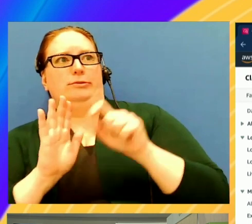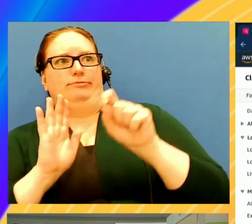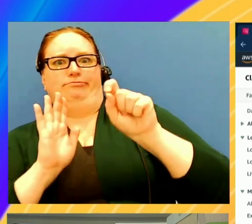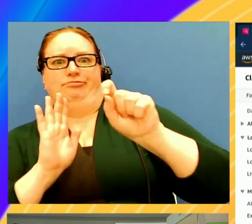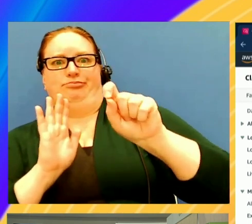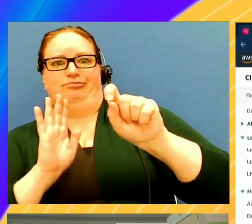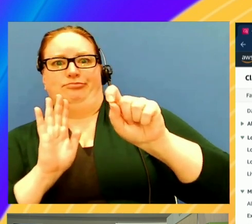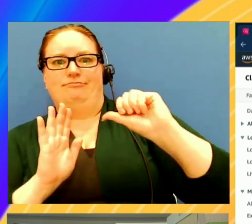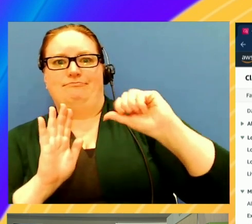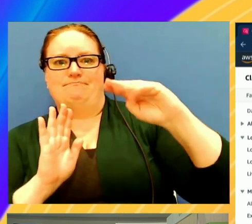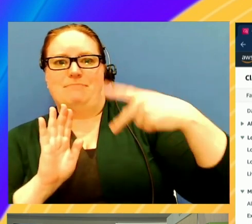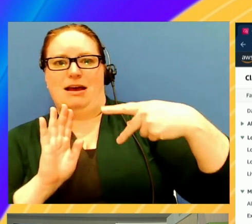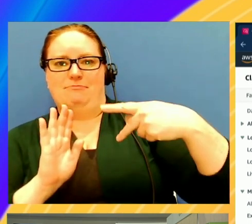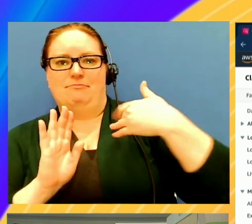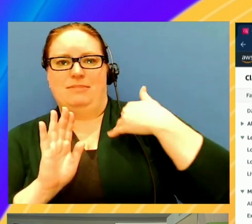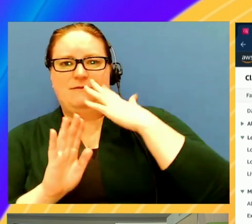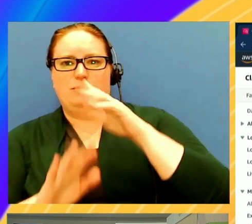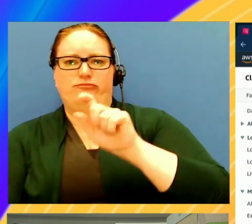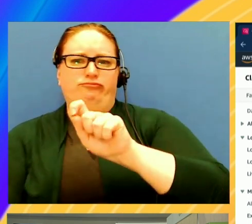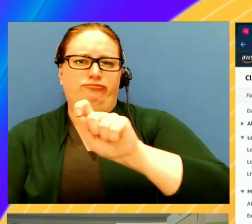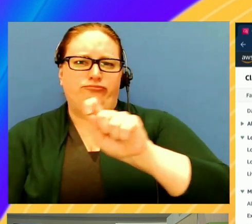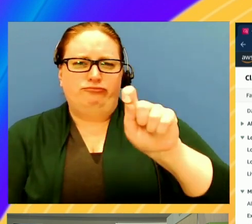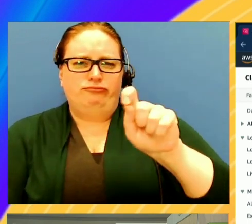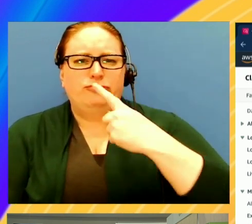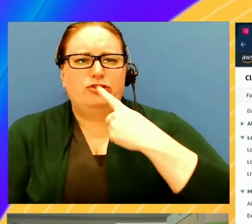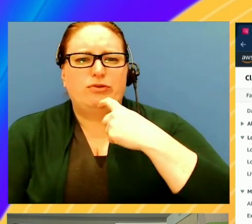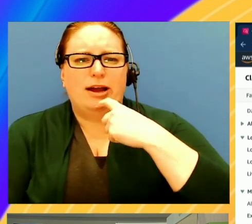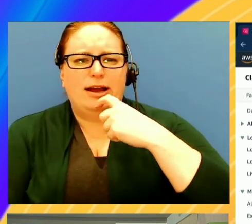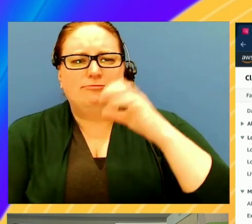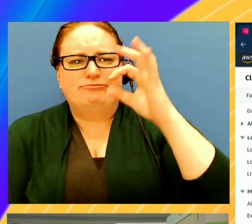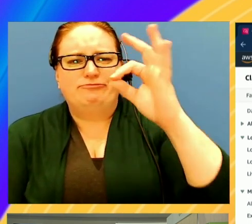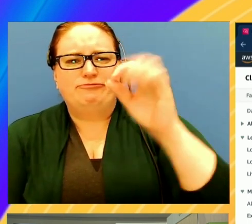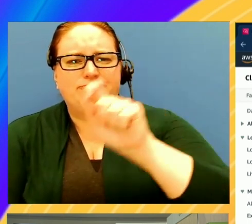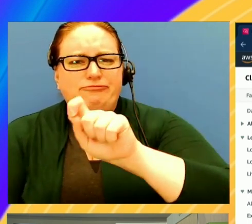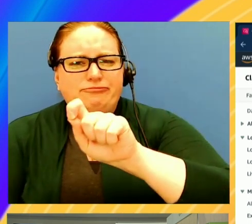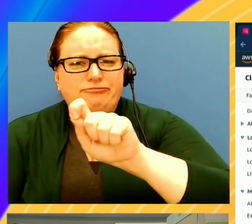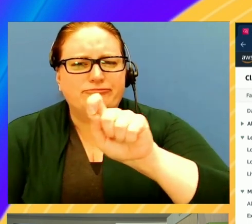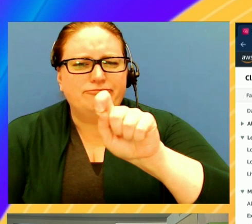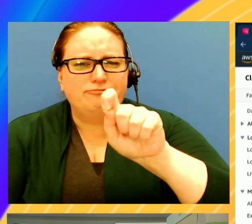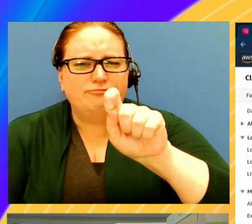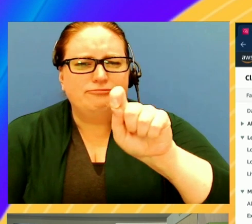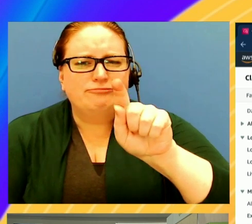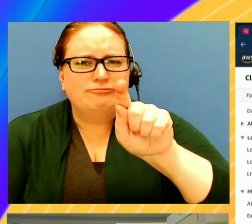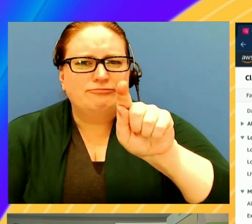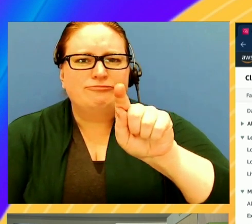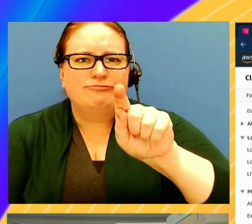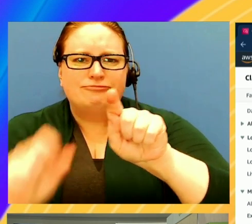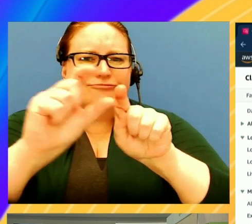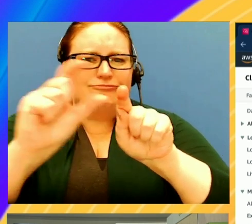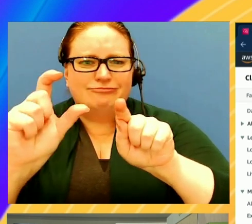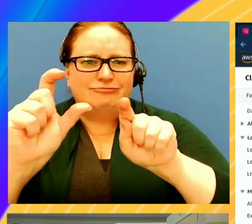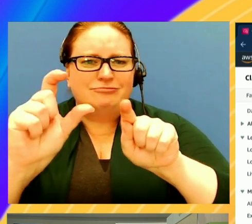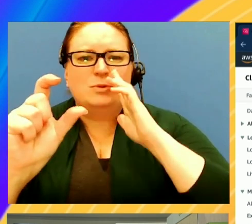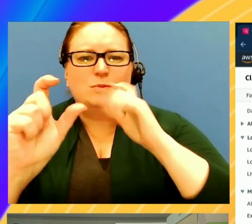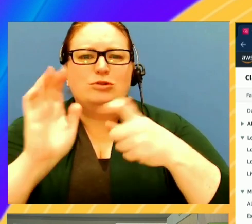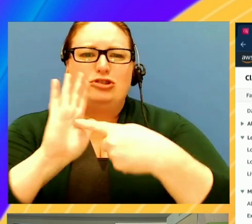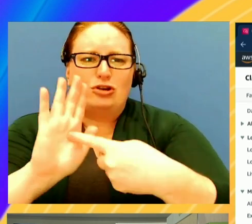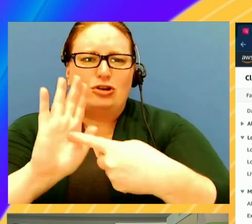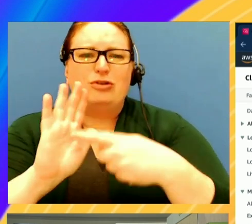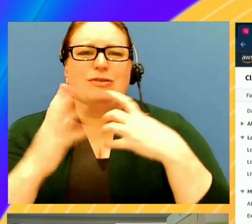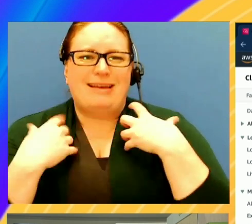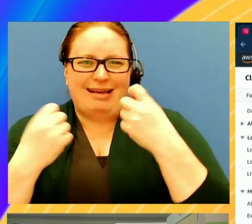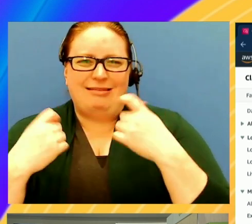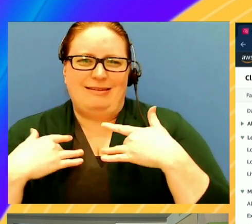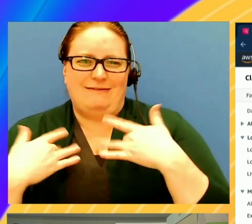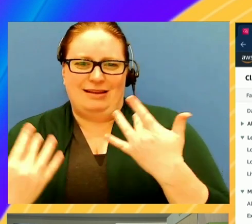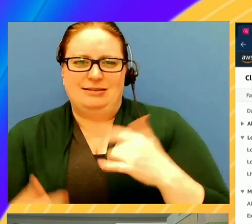hover over your mouse pointer in the map, you can actually see the map shows the health events and the global traffic. Cool.